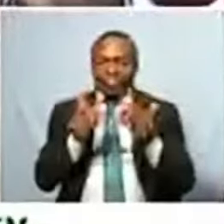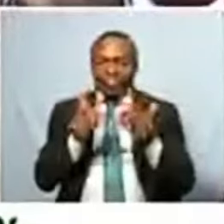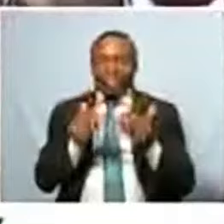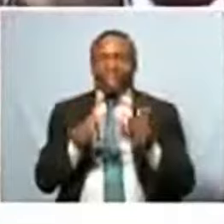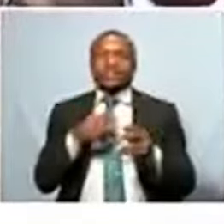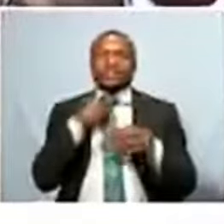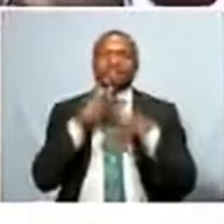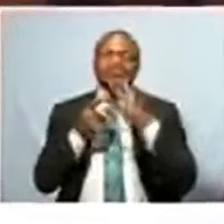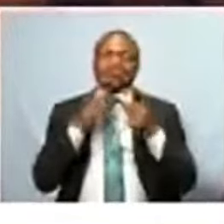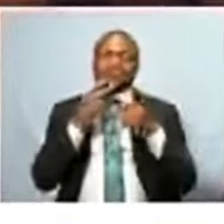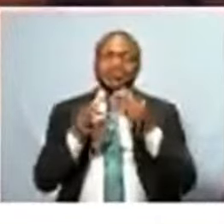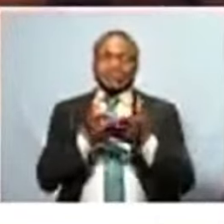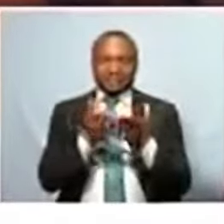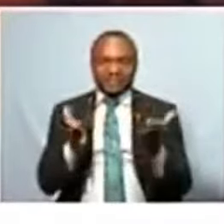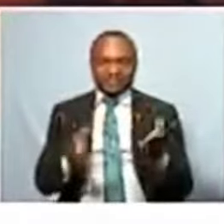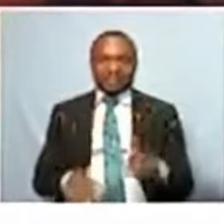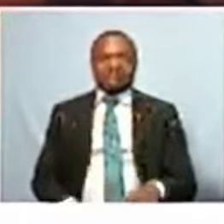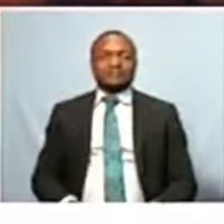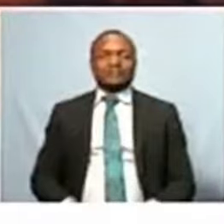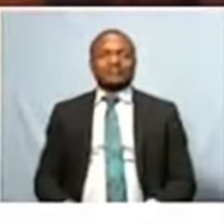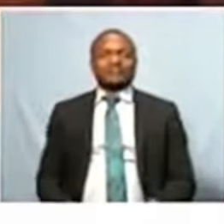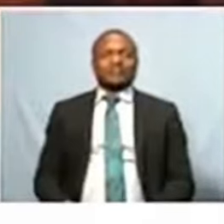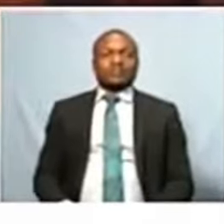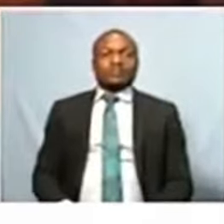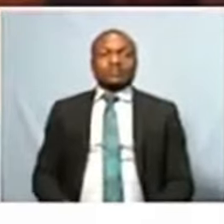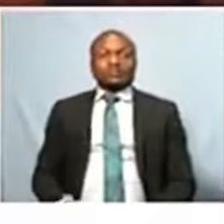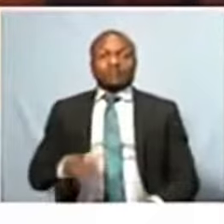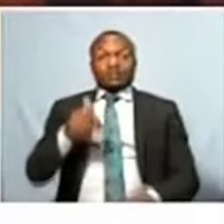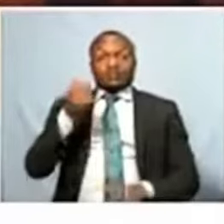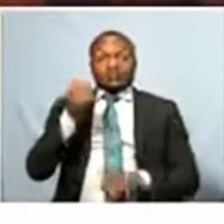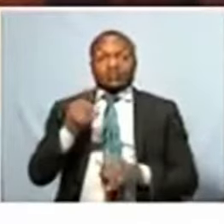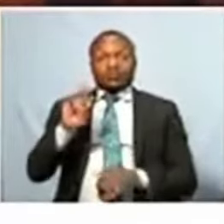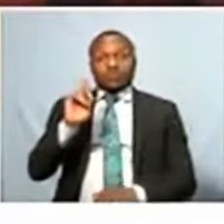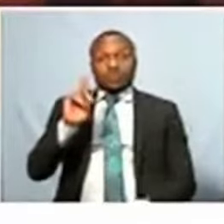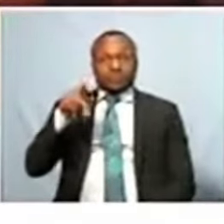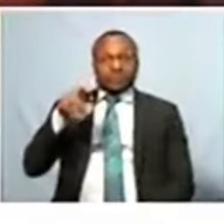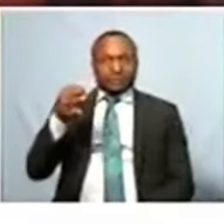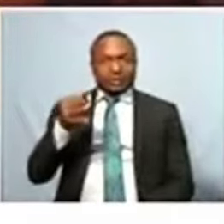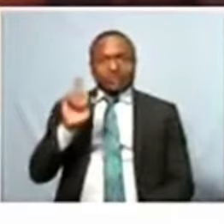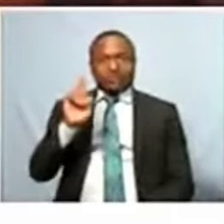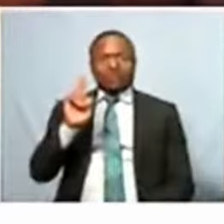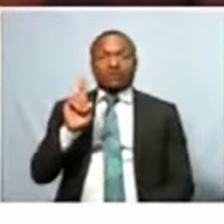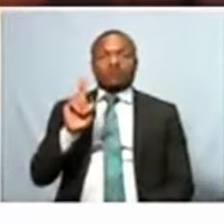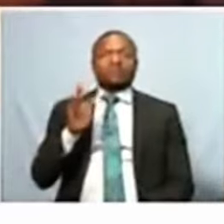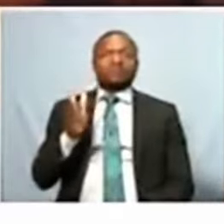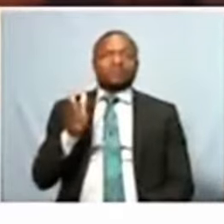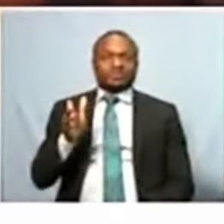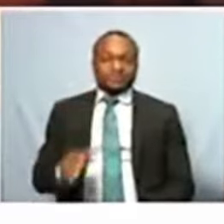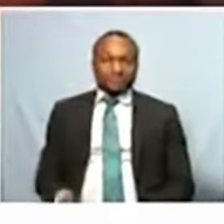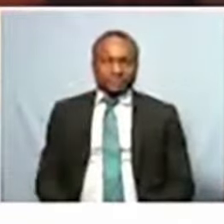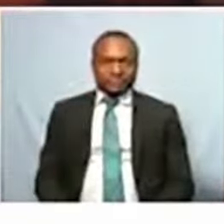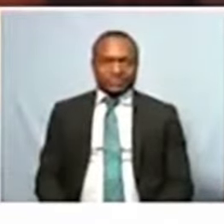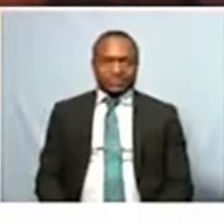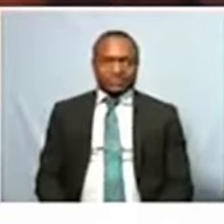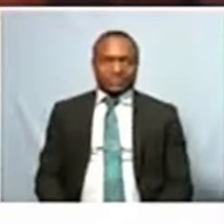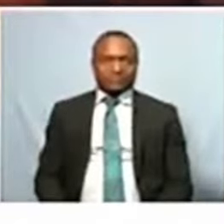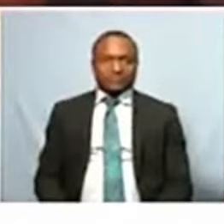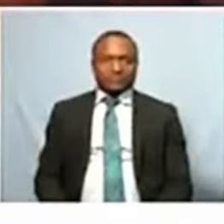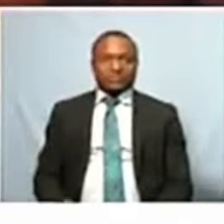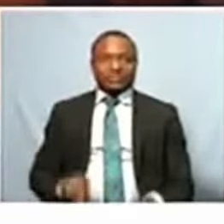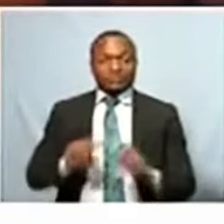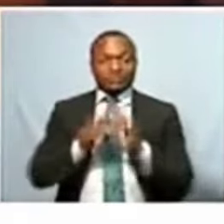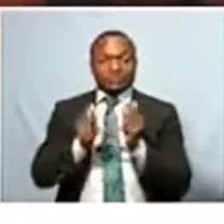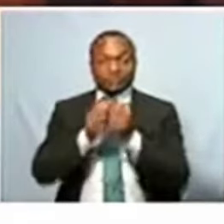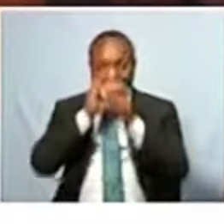Thank you. I'll take one PF and one UPND. We'll start with